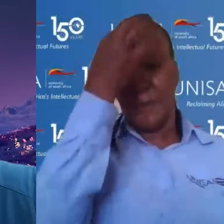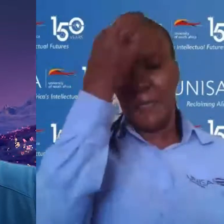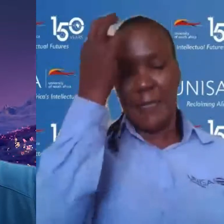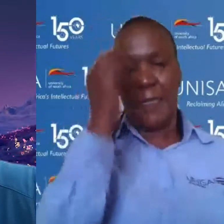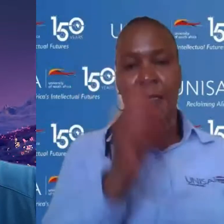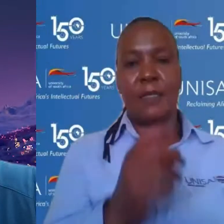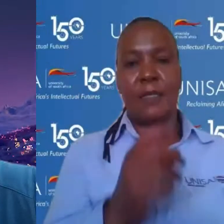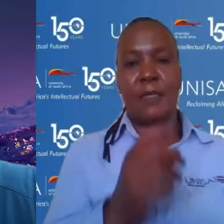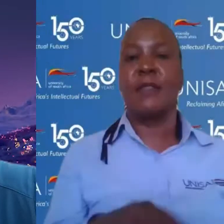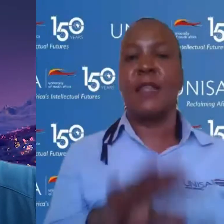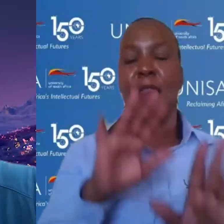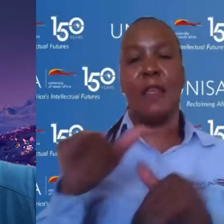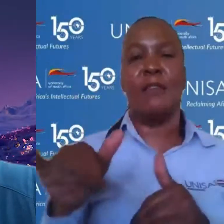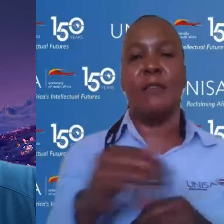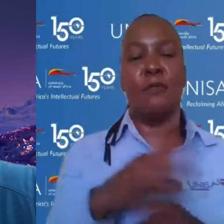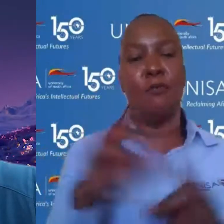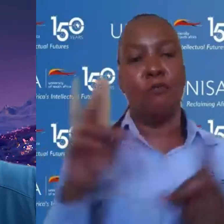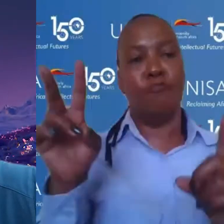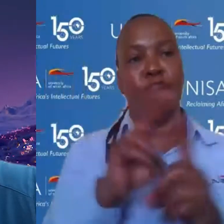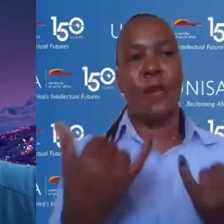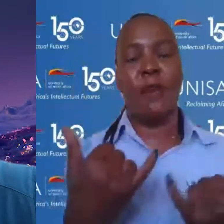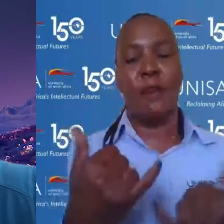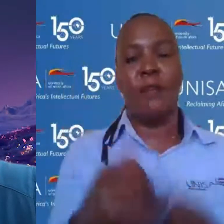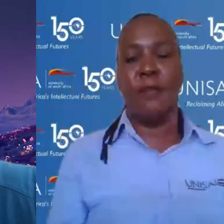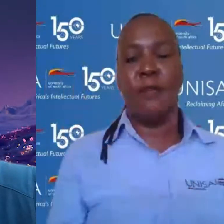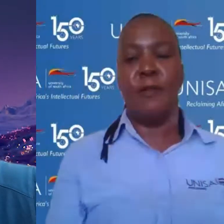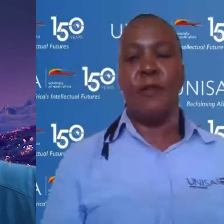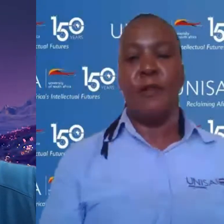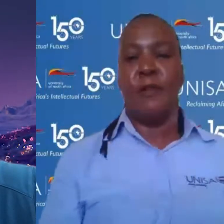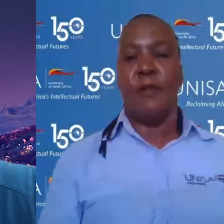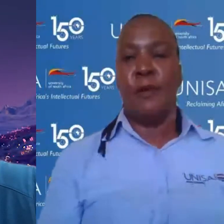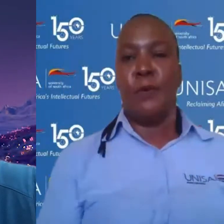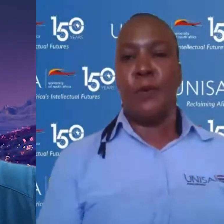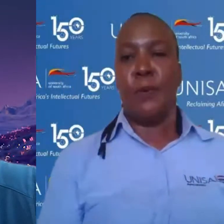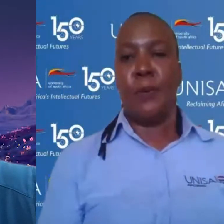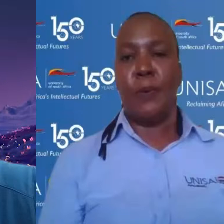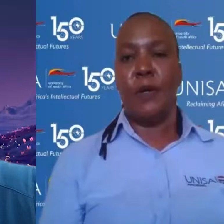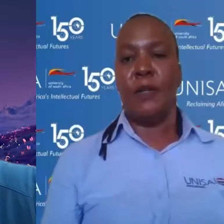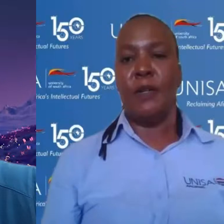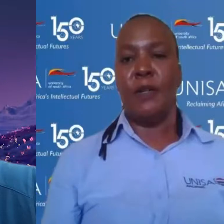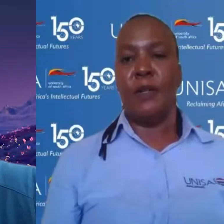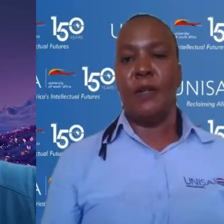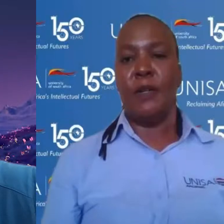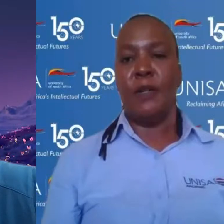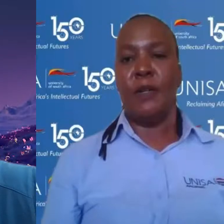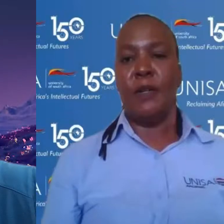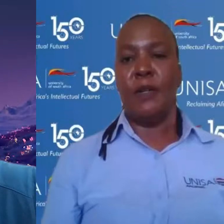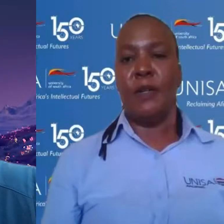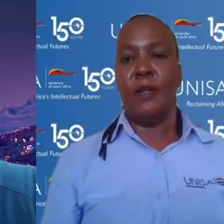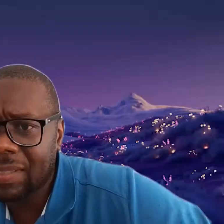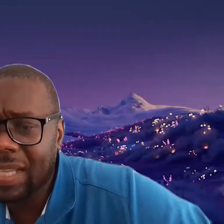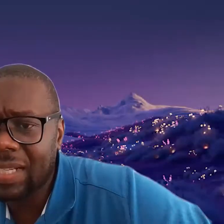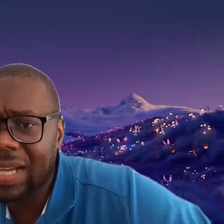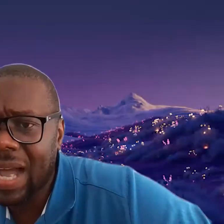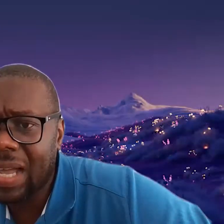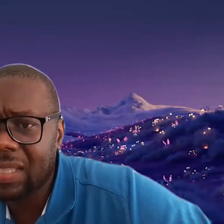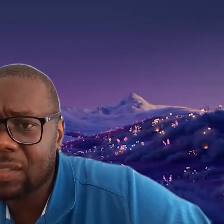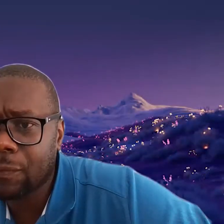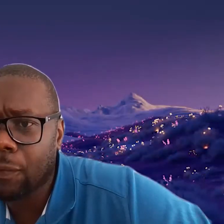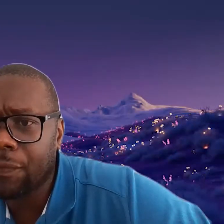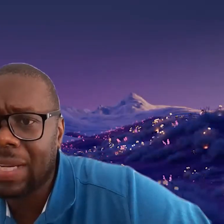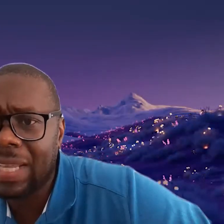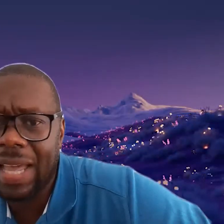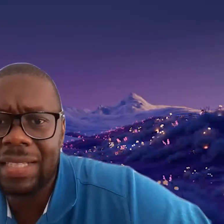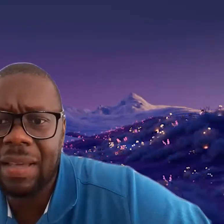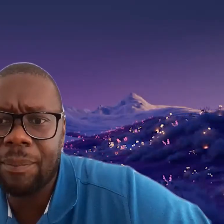Let me see. Am I allowed to print my study guides